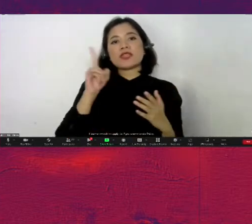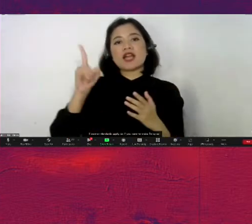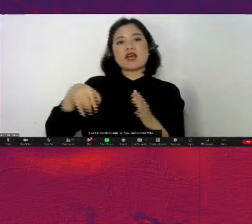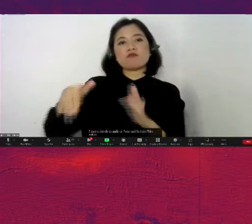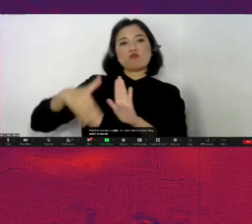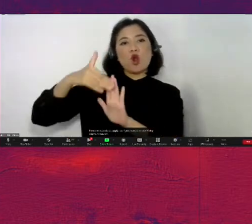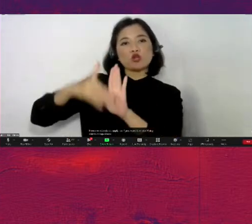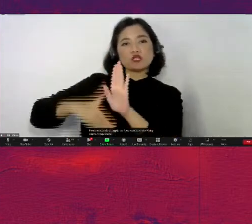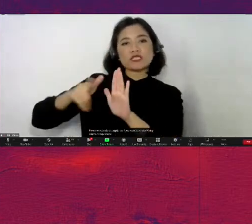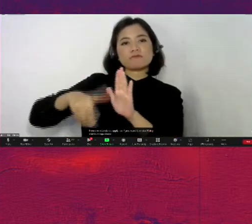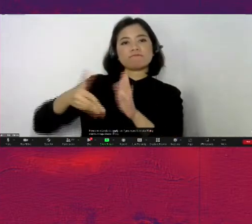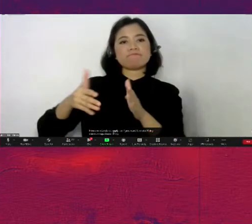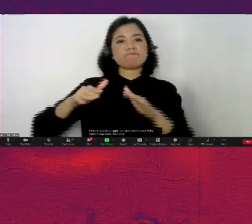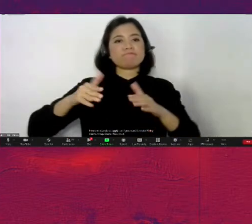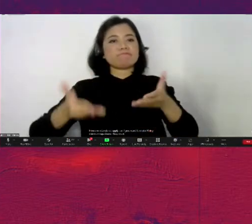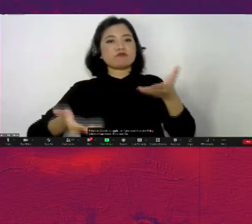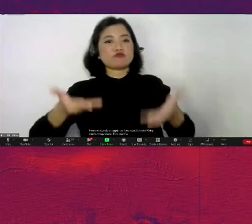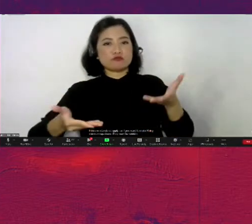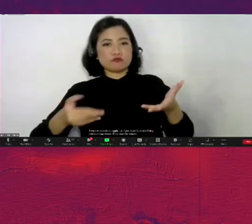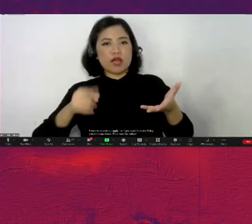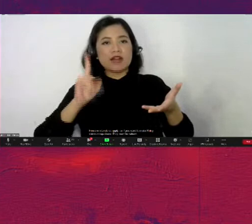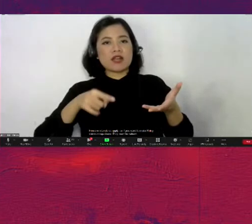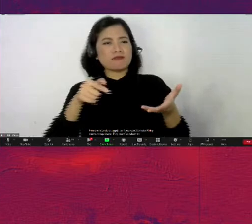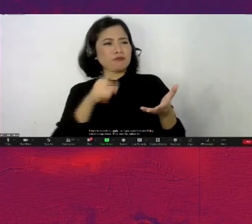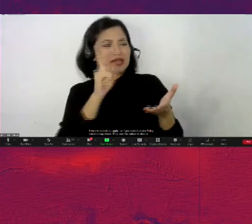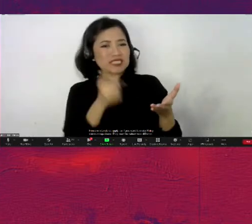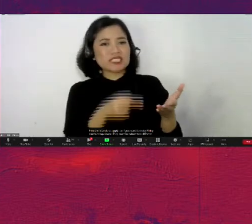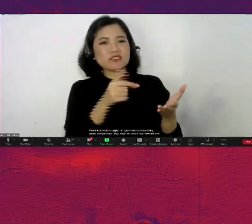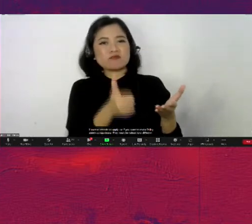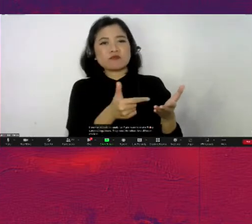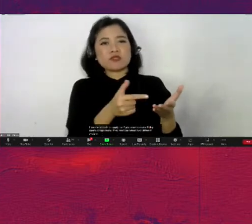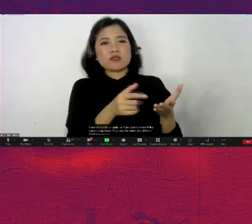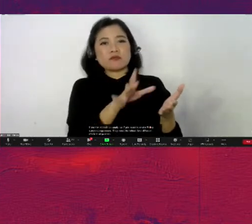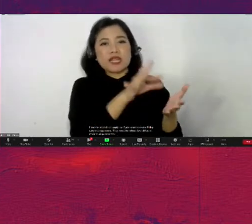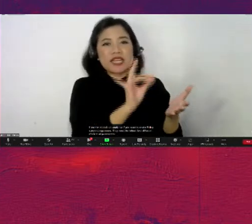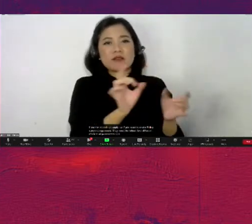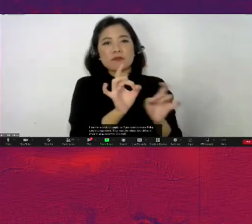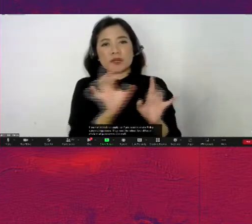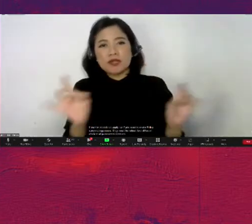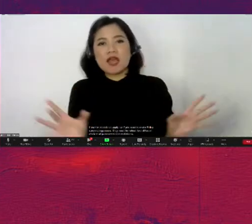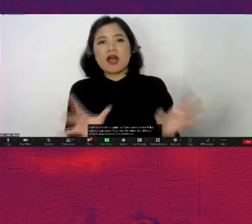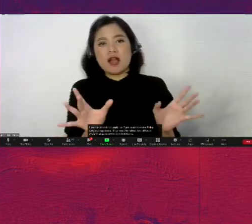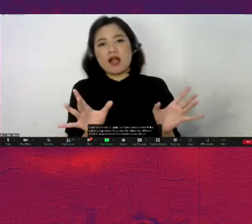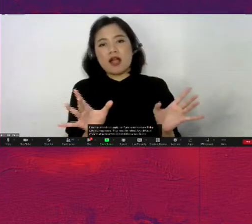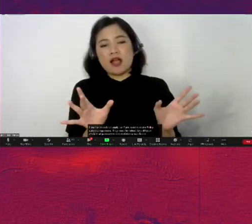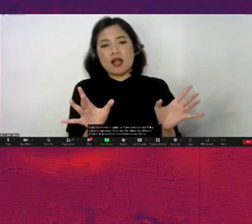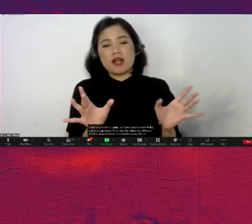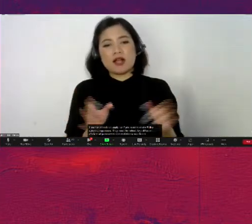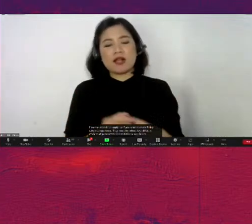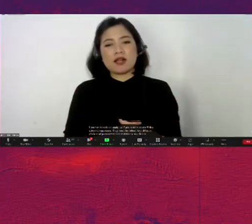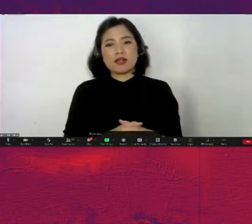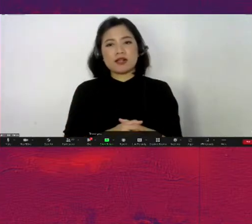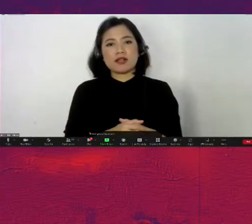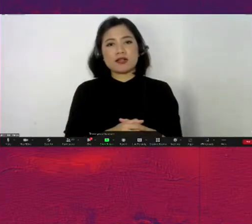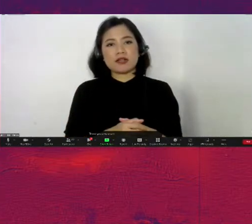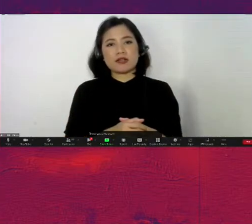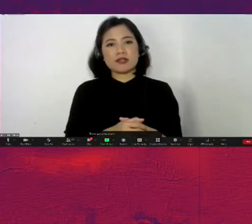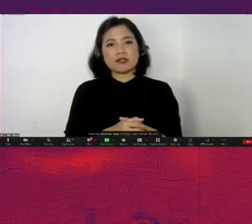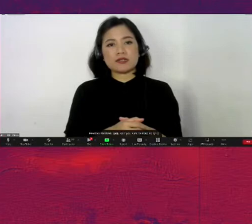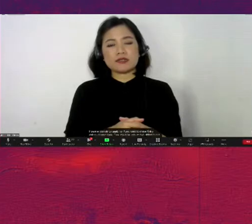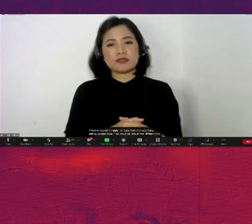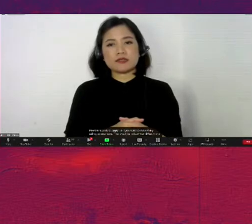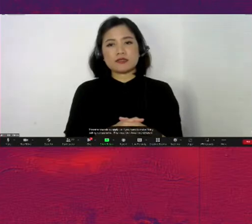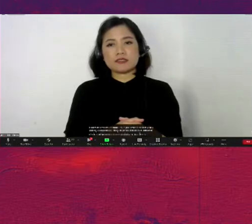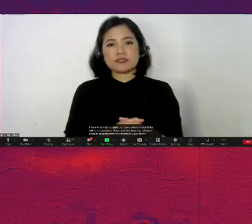salient comparisons, they must be robust to different choices of parameters and statistically significant. Thank you very much.